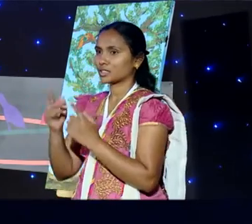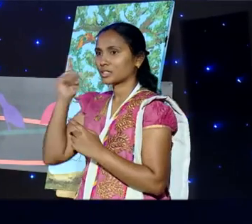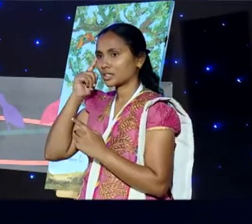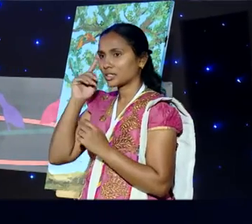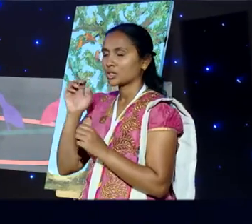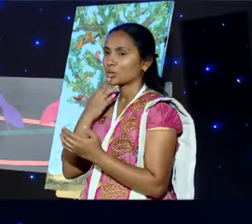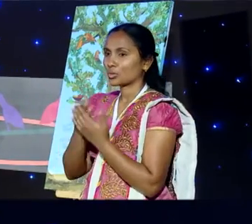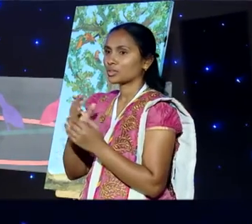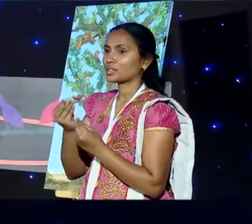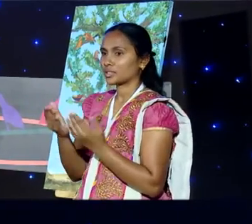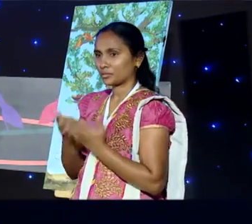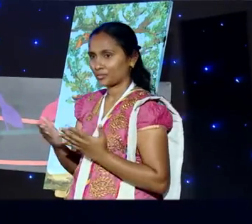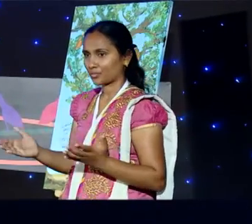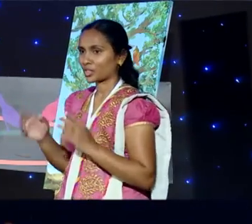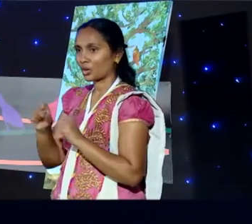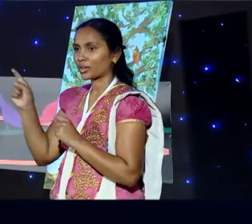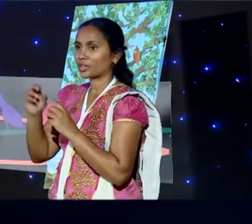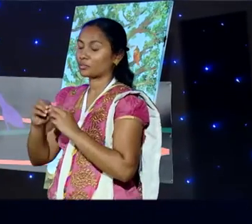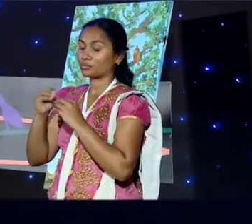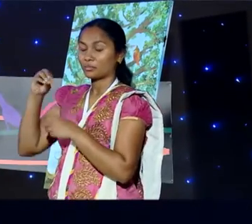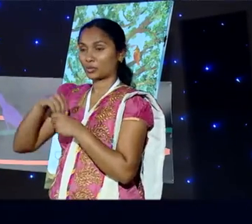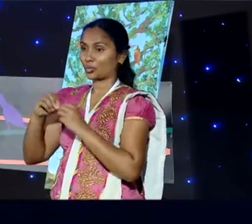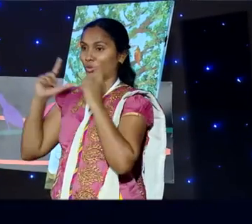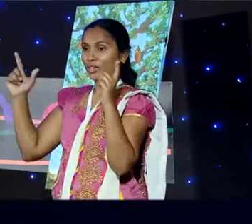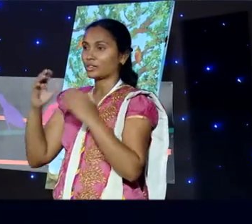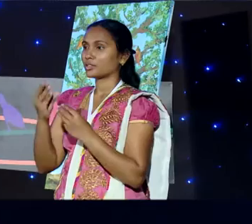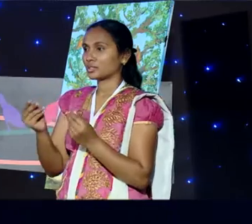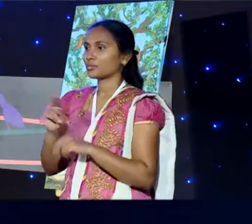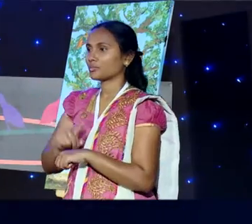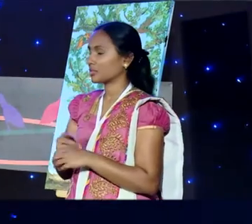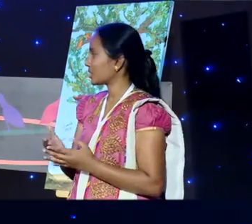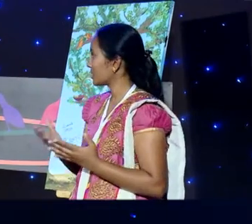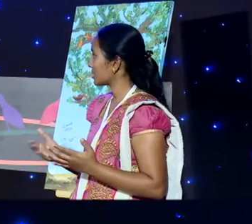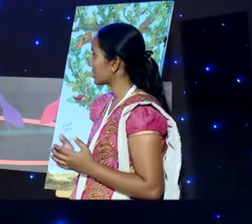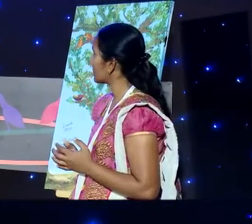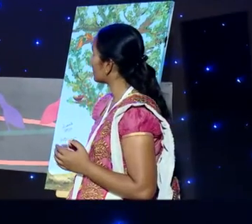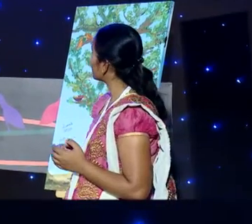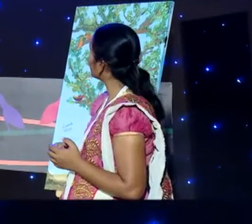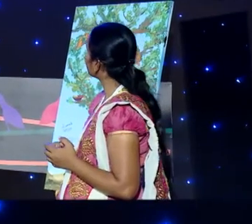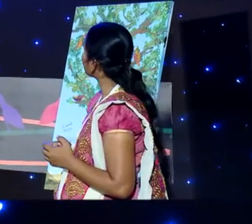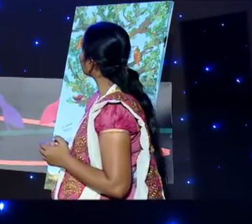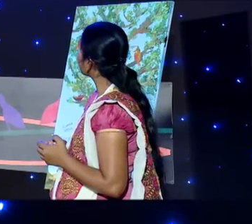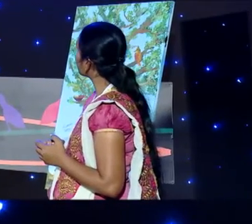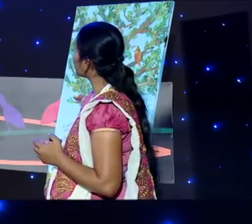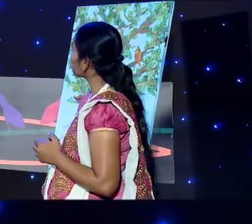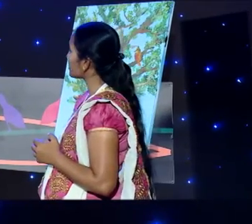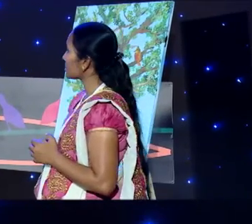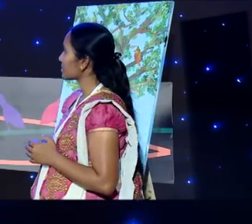at something, but everyone can be great at something? But here's the magic. There's one more photo of